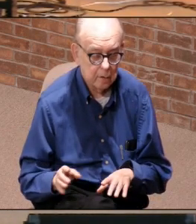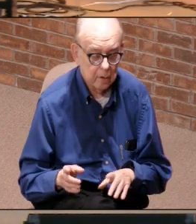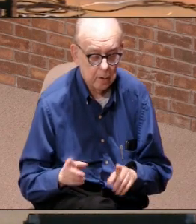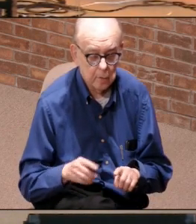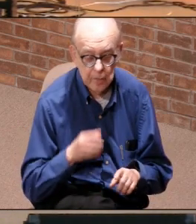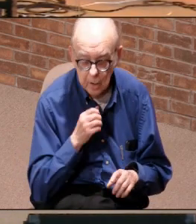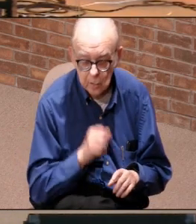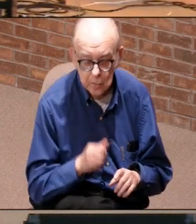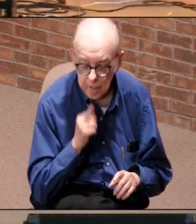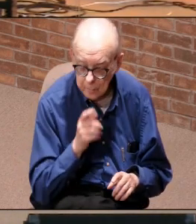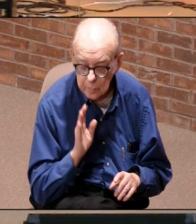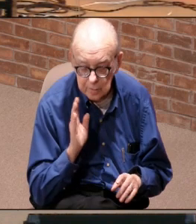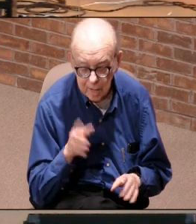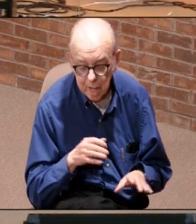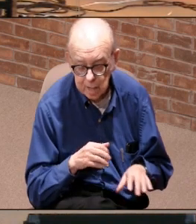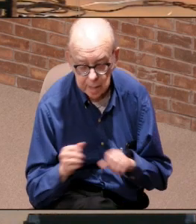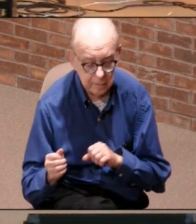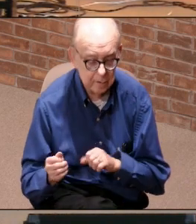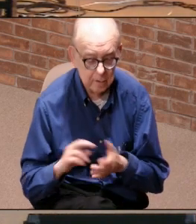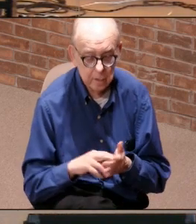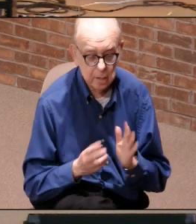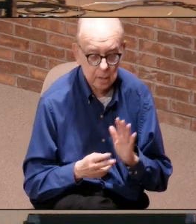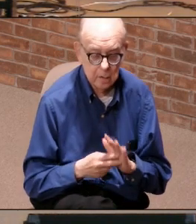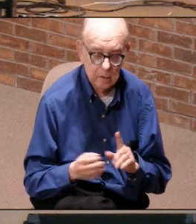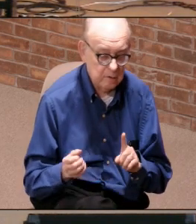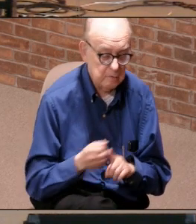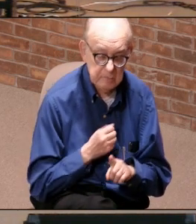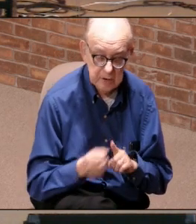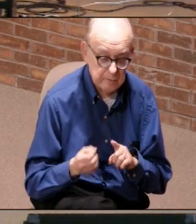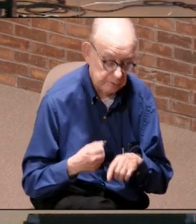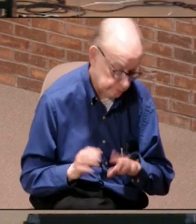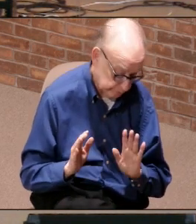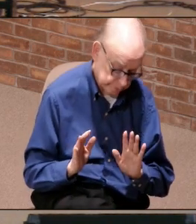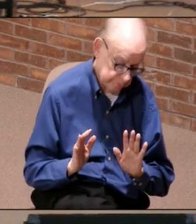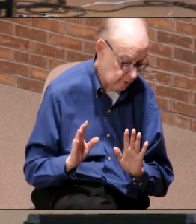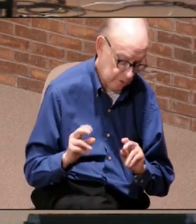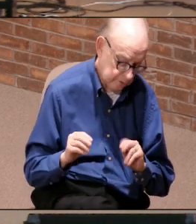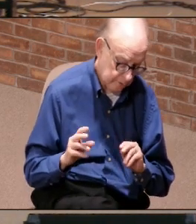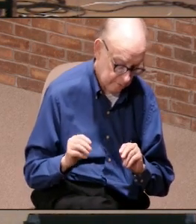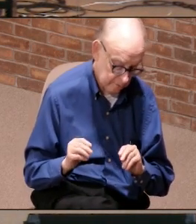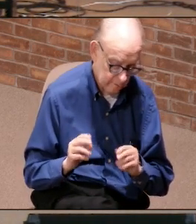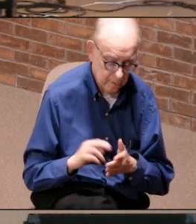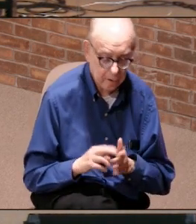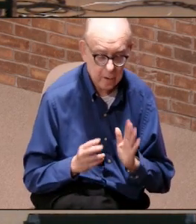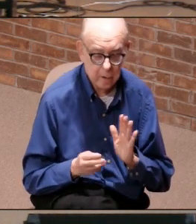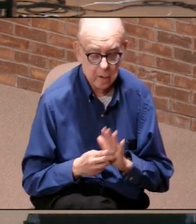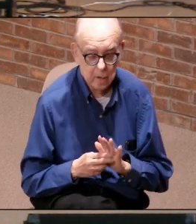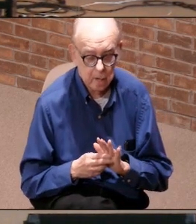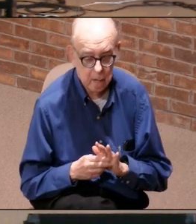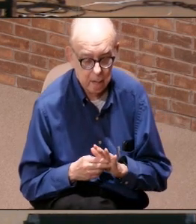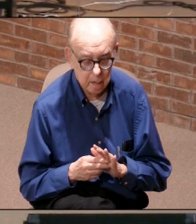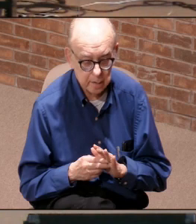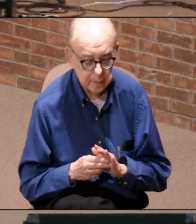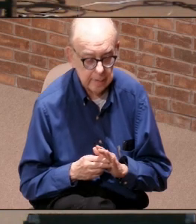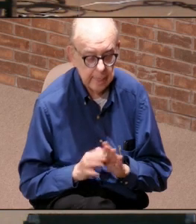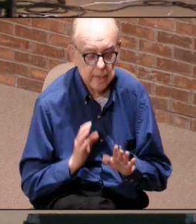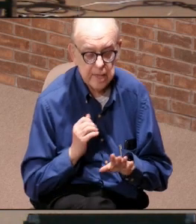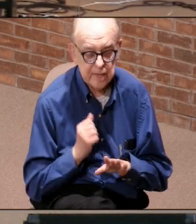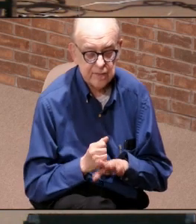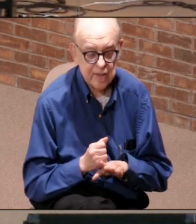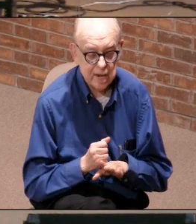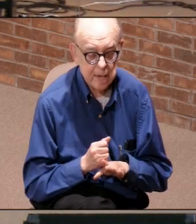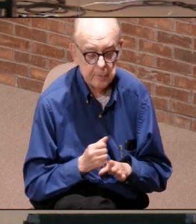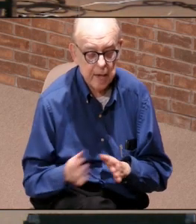not depart? It doesn't mean beat them into submission. It means set a pattern for them.